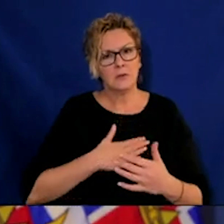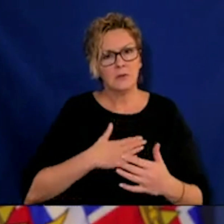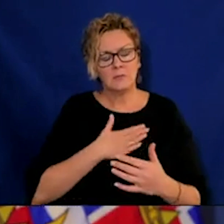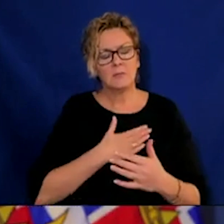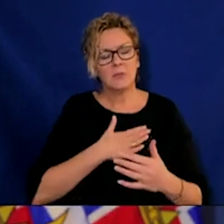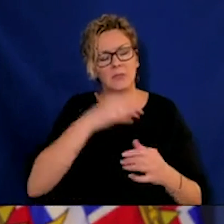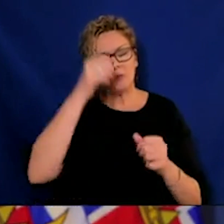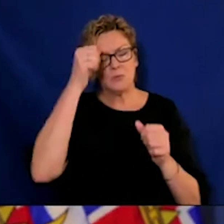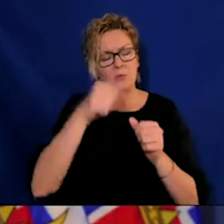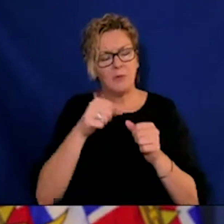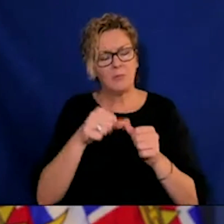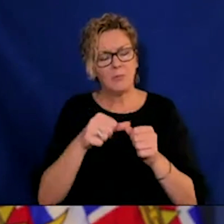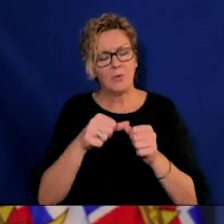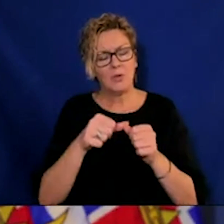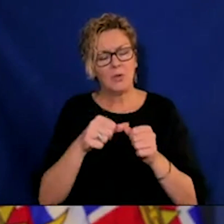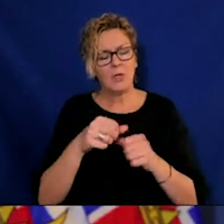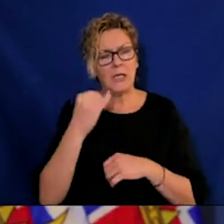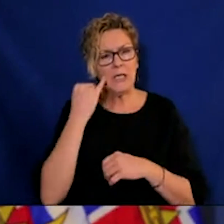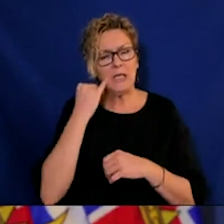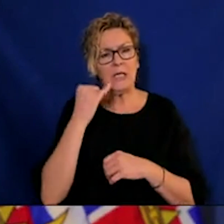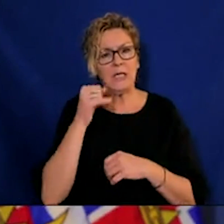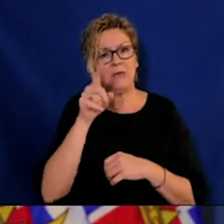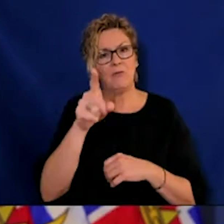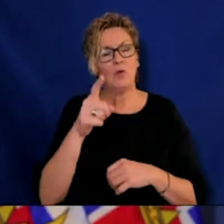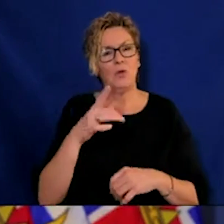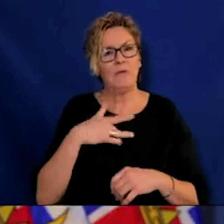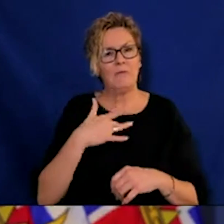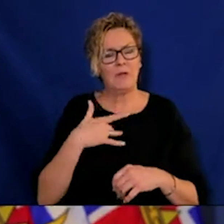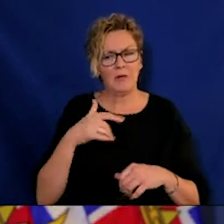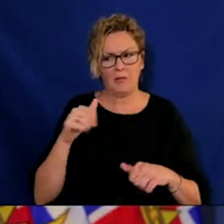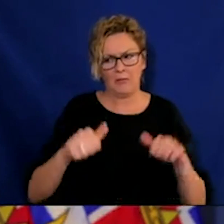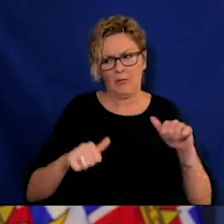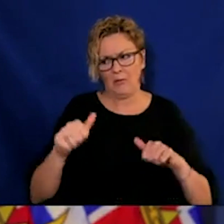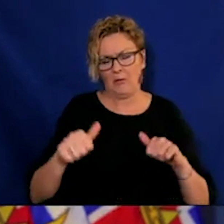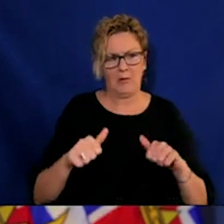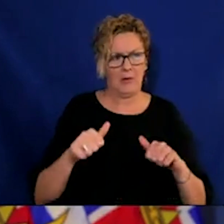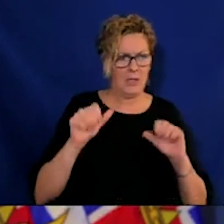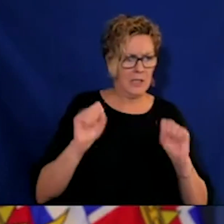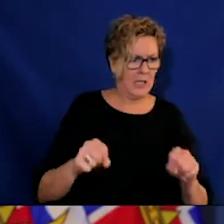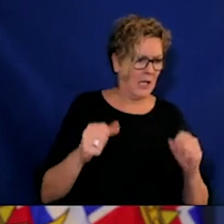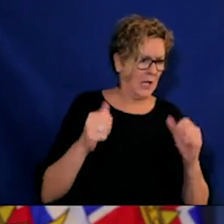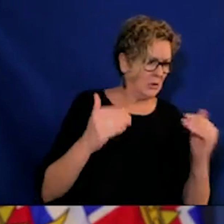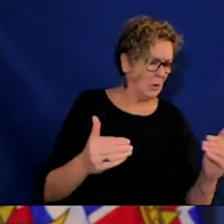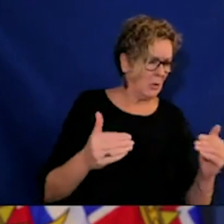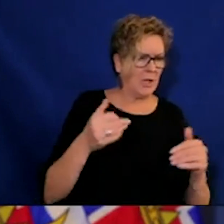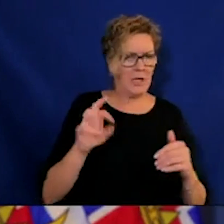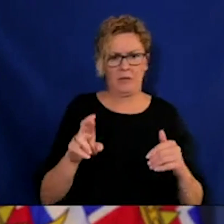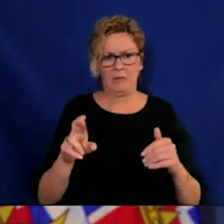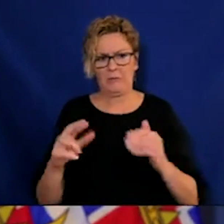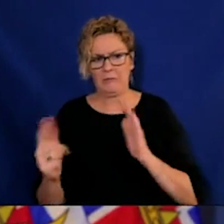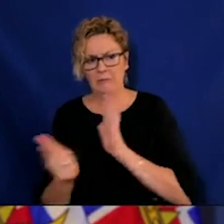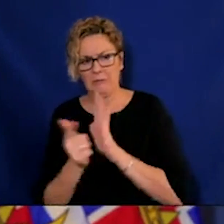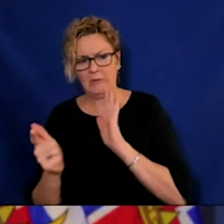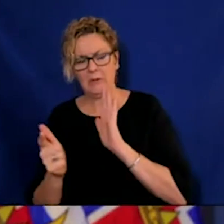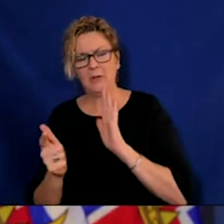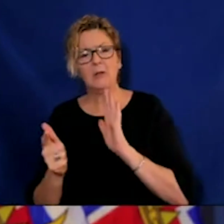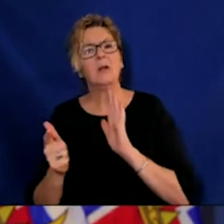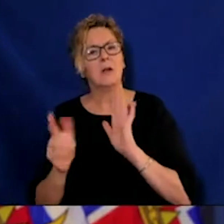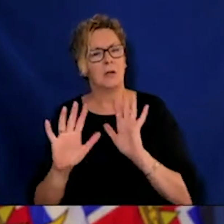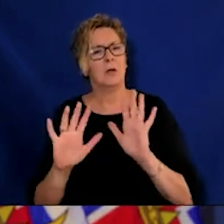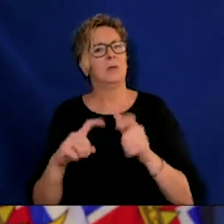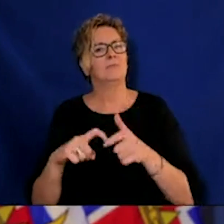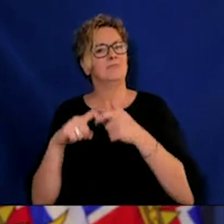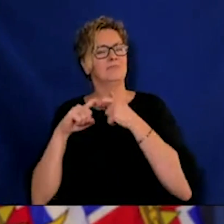when there's any doubts, to rule events out, to stop as much as possible the transmission of COVID-19, and to do